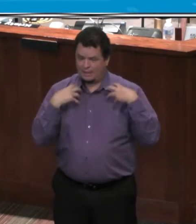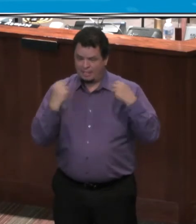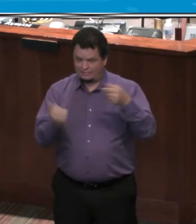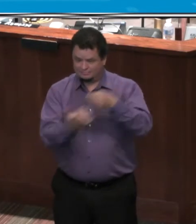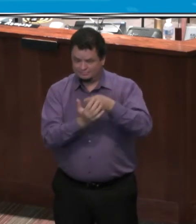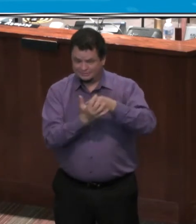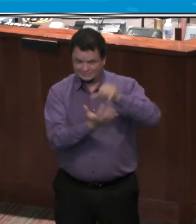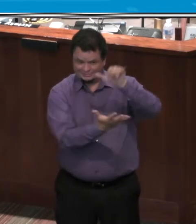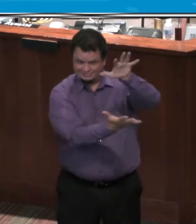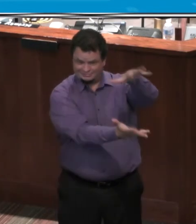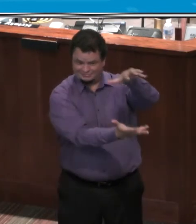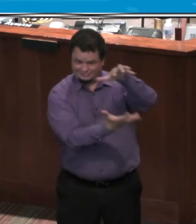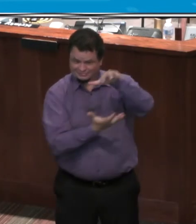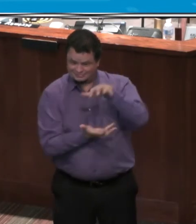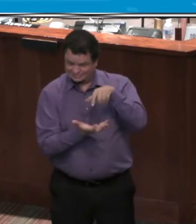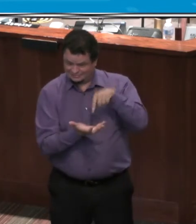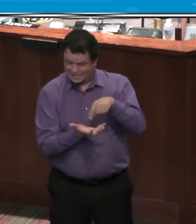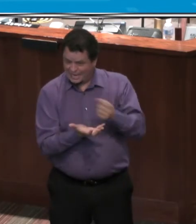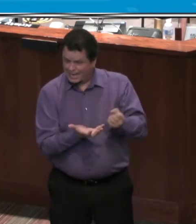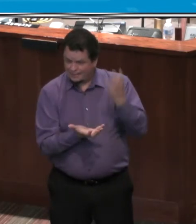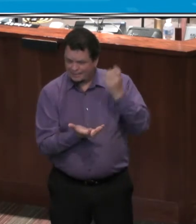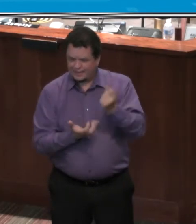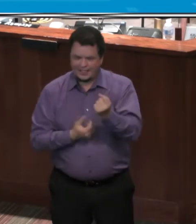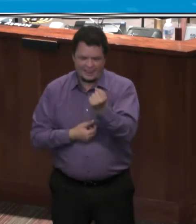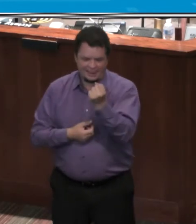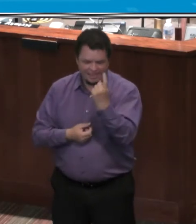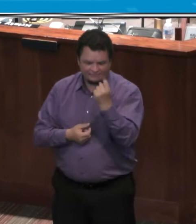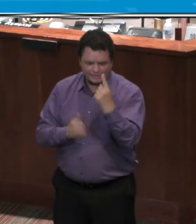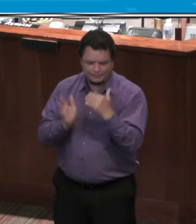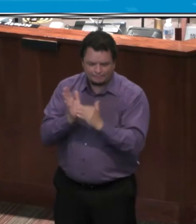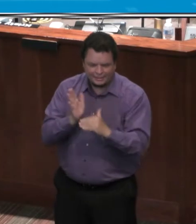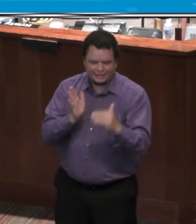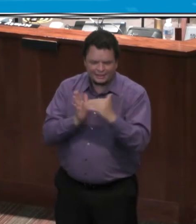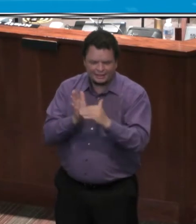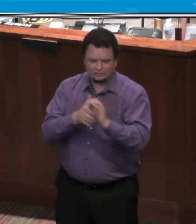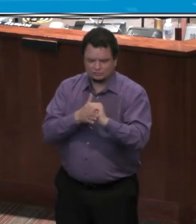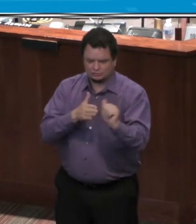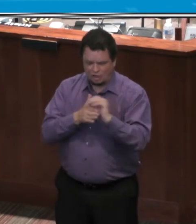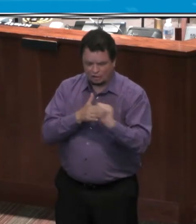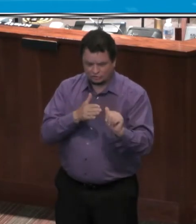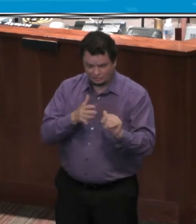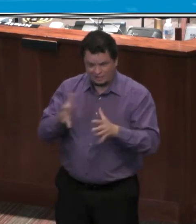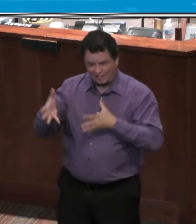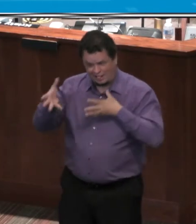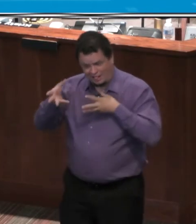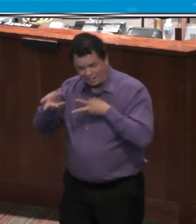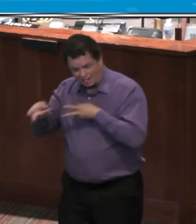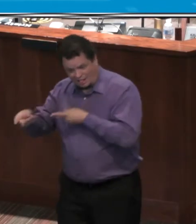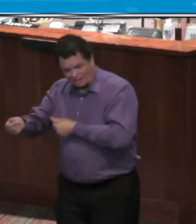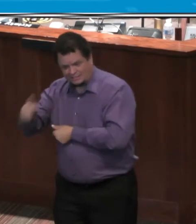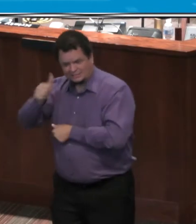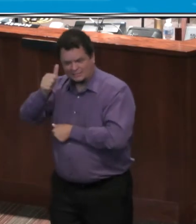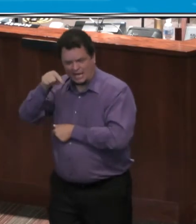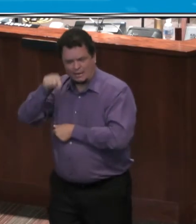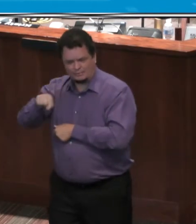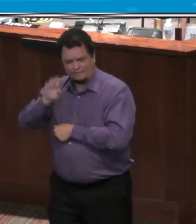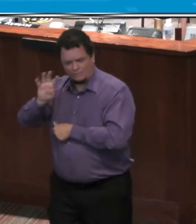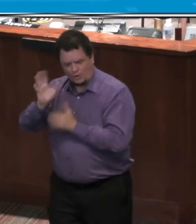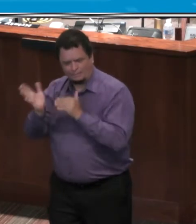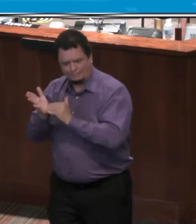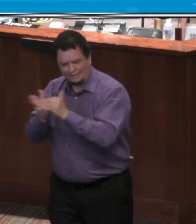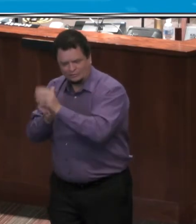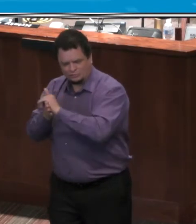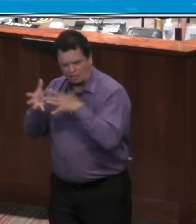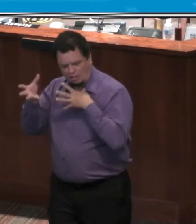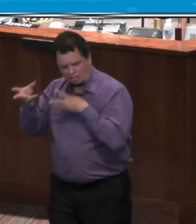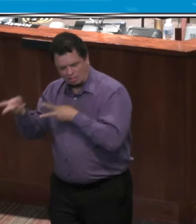expended just over 10.4. So at this point, we actually have added